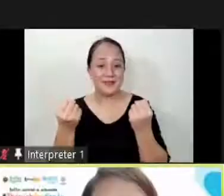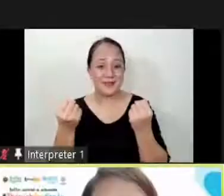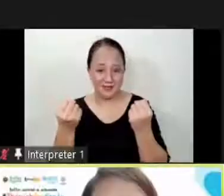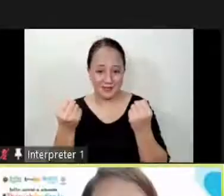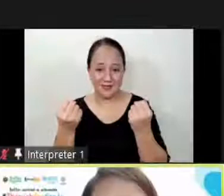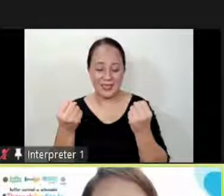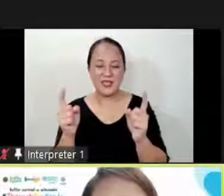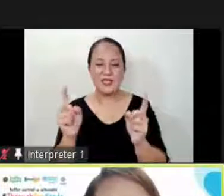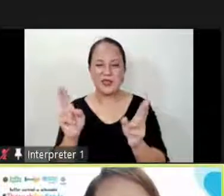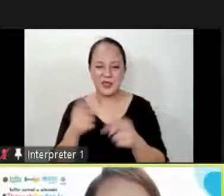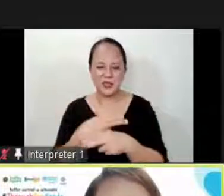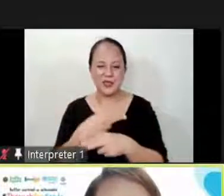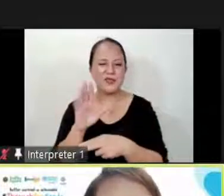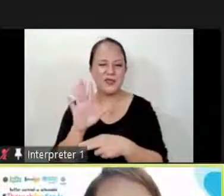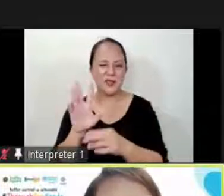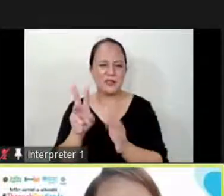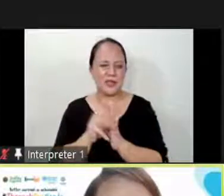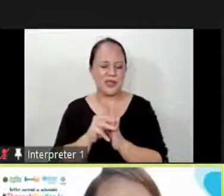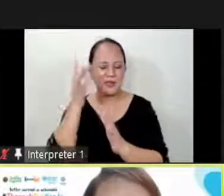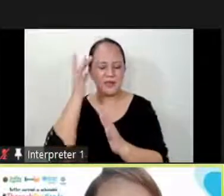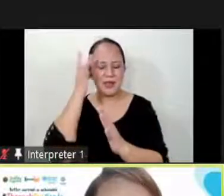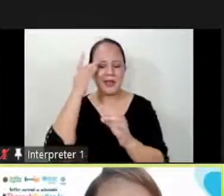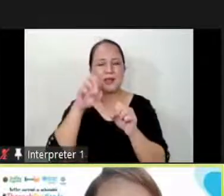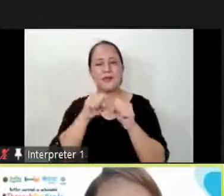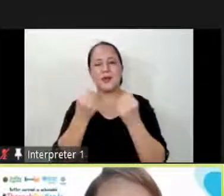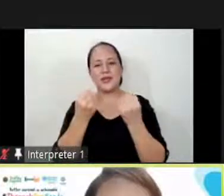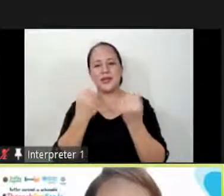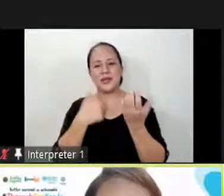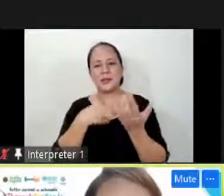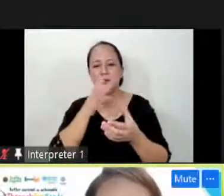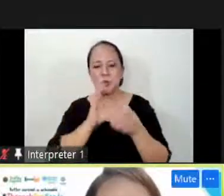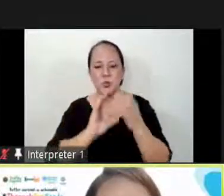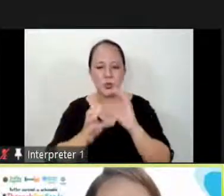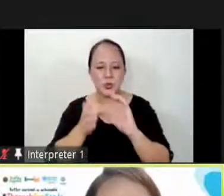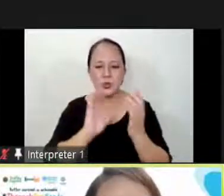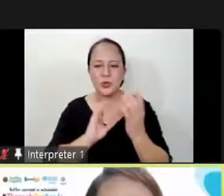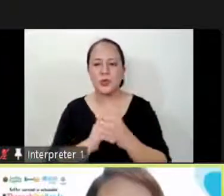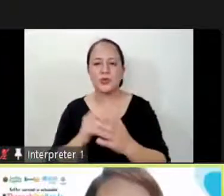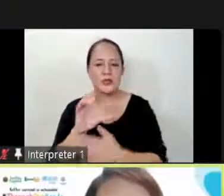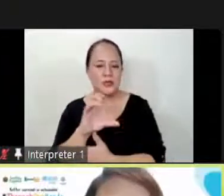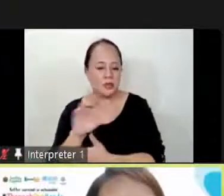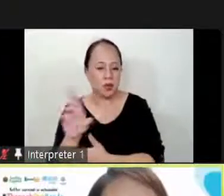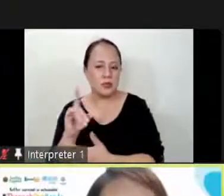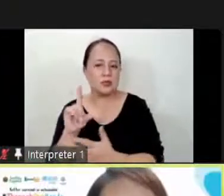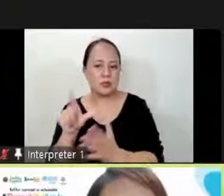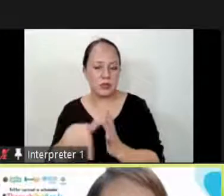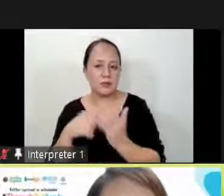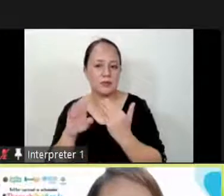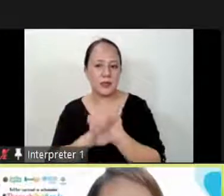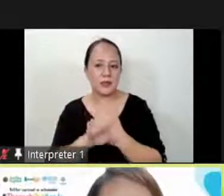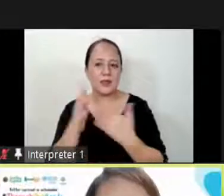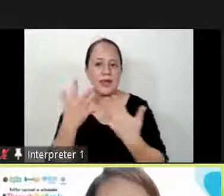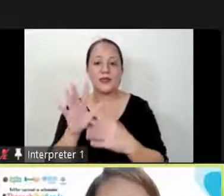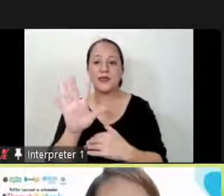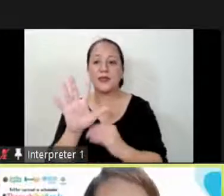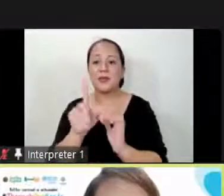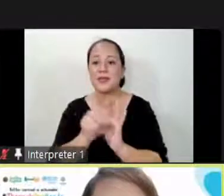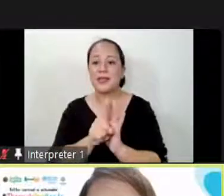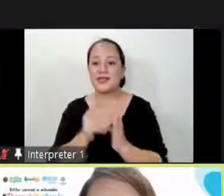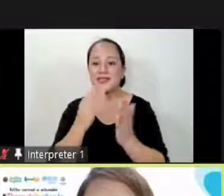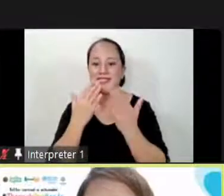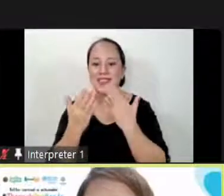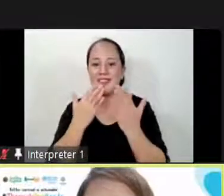a quick 5-minute mental break. Let's drink or have a restroom break and be back again after 5 minutes. Thank you.